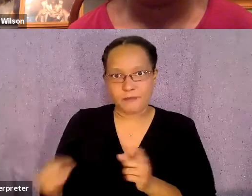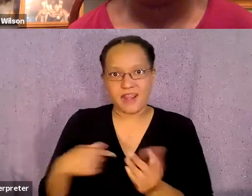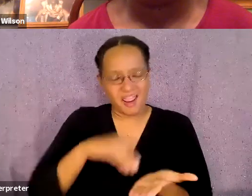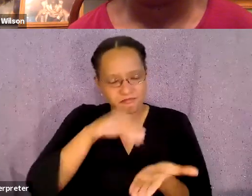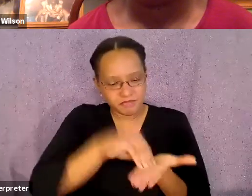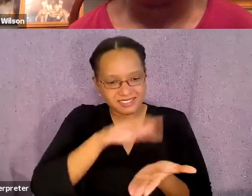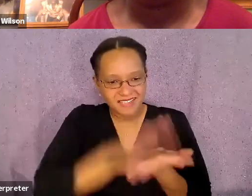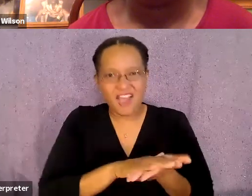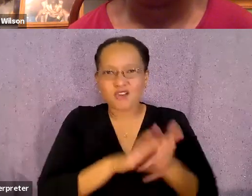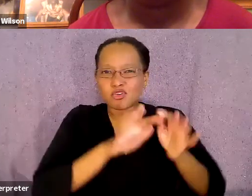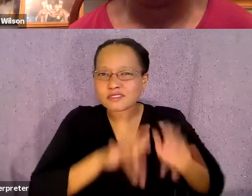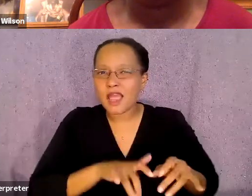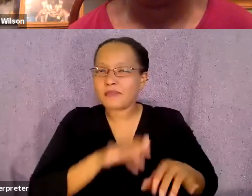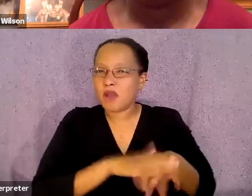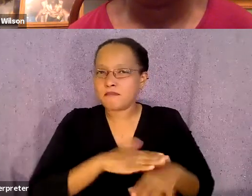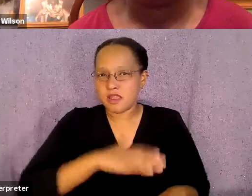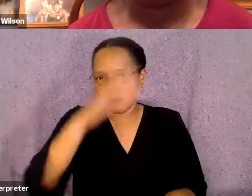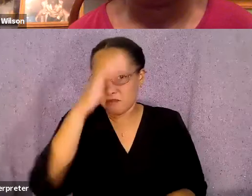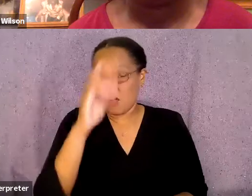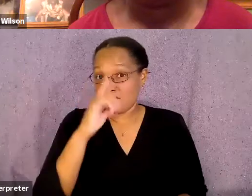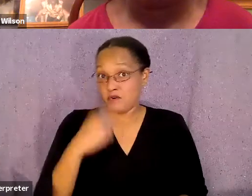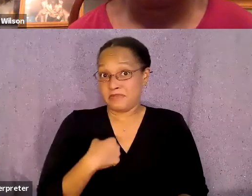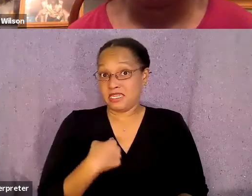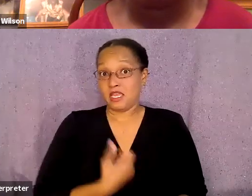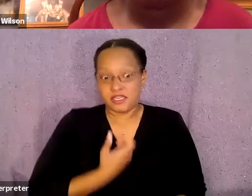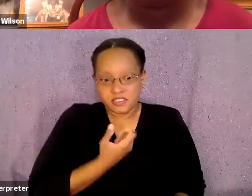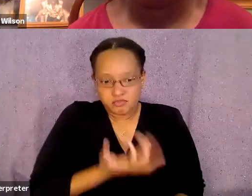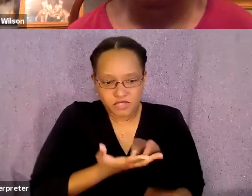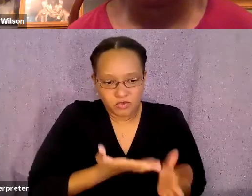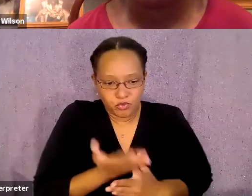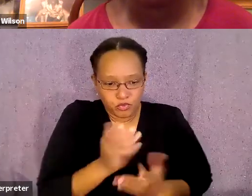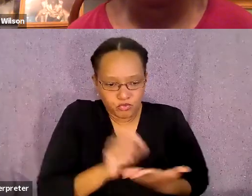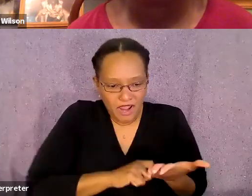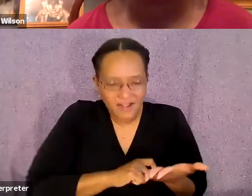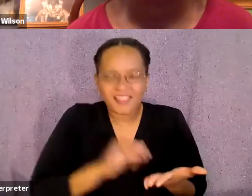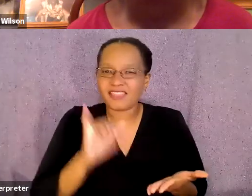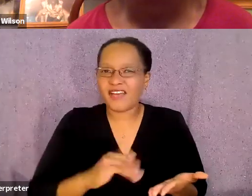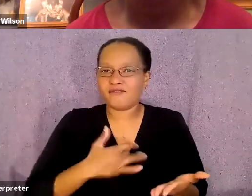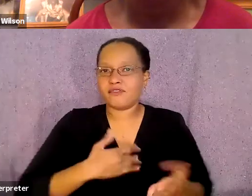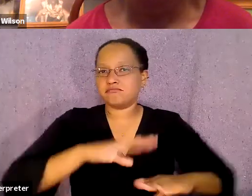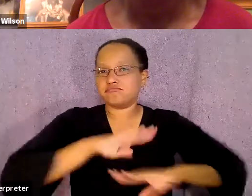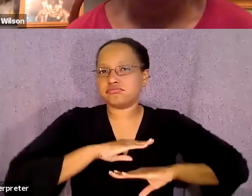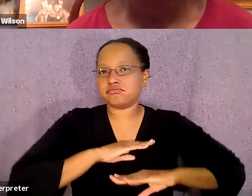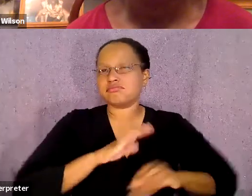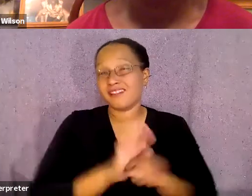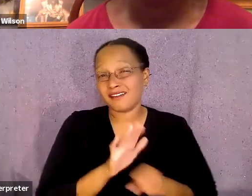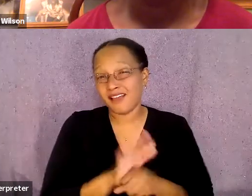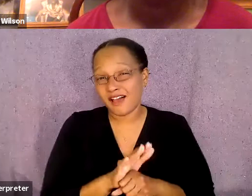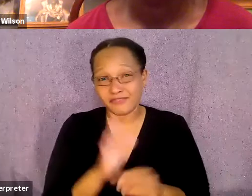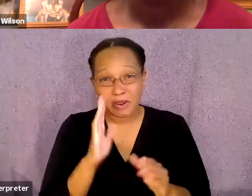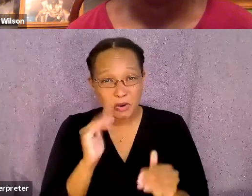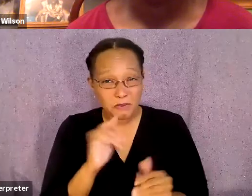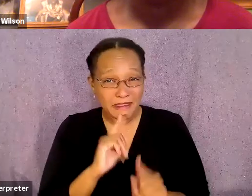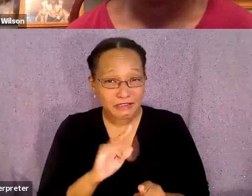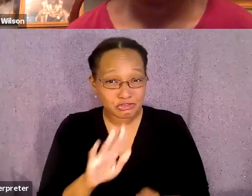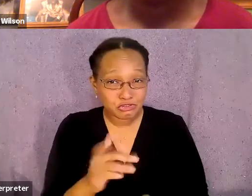computer, is enough. If that if that actually answers the question. No,